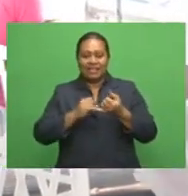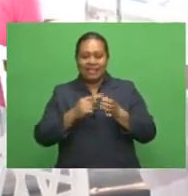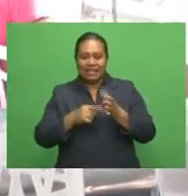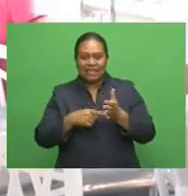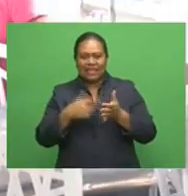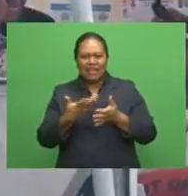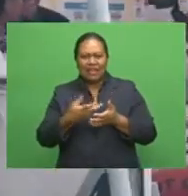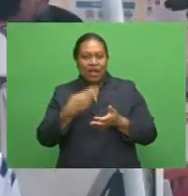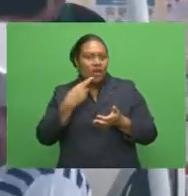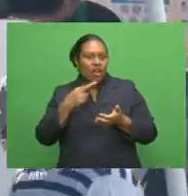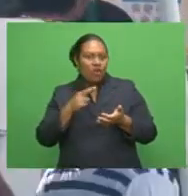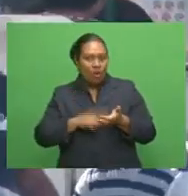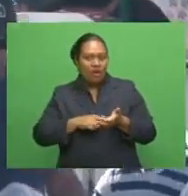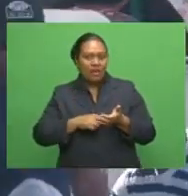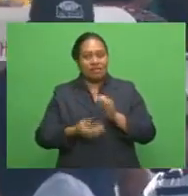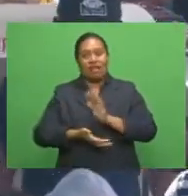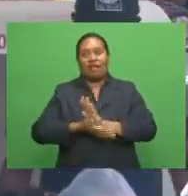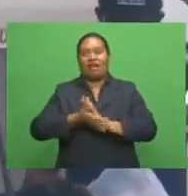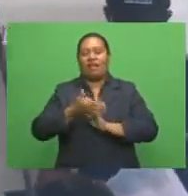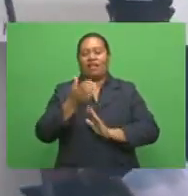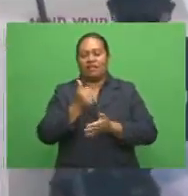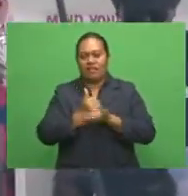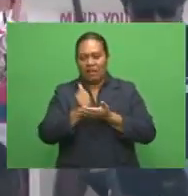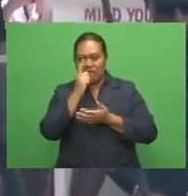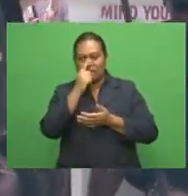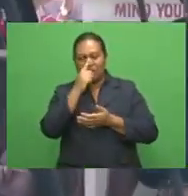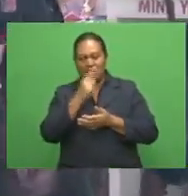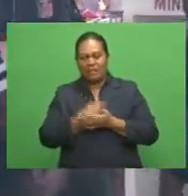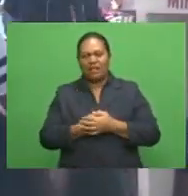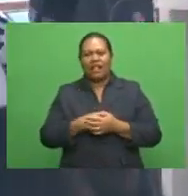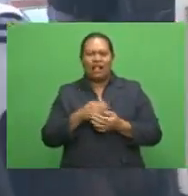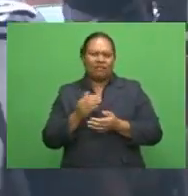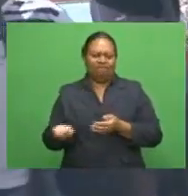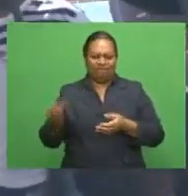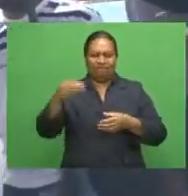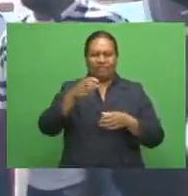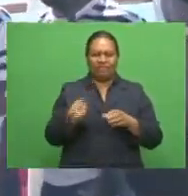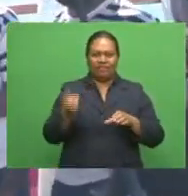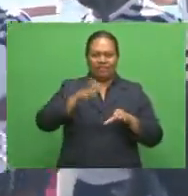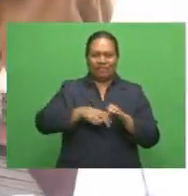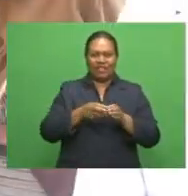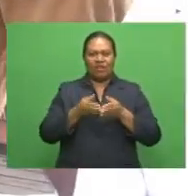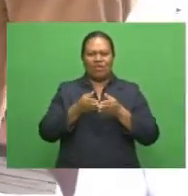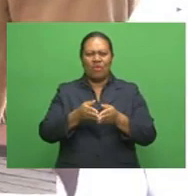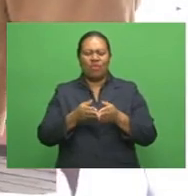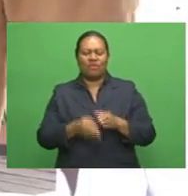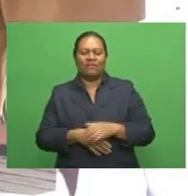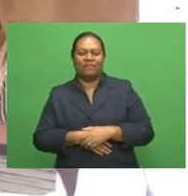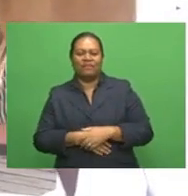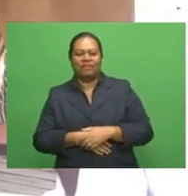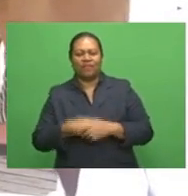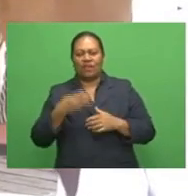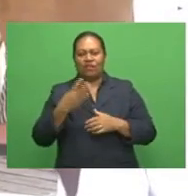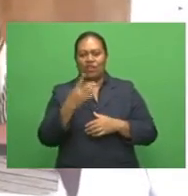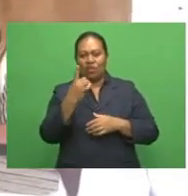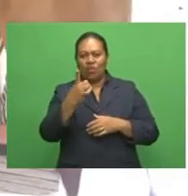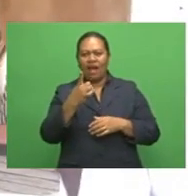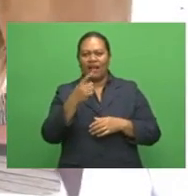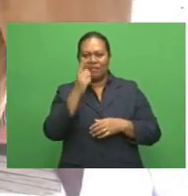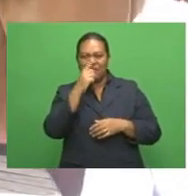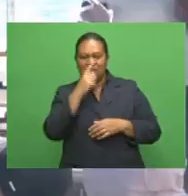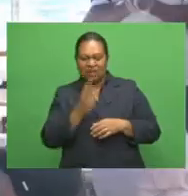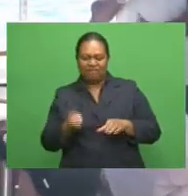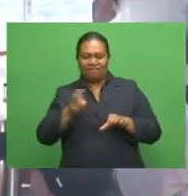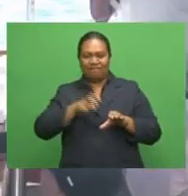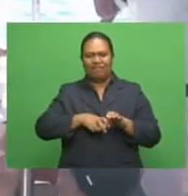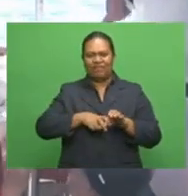Cook recorded the highest number of guests since borders shut down earlier this year. These 41 passengers were taken to